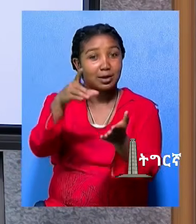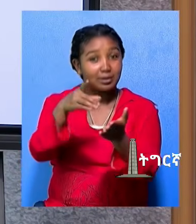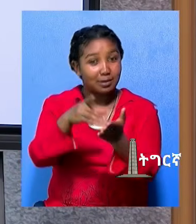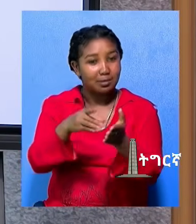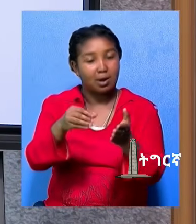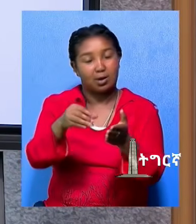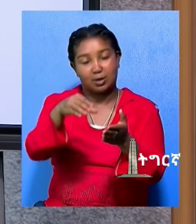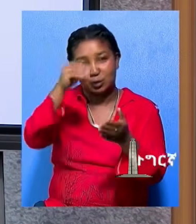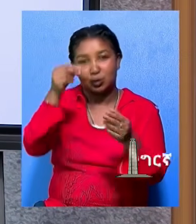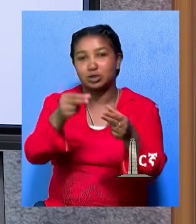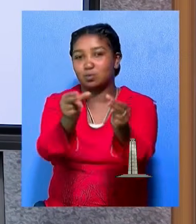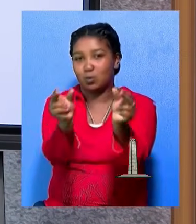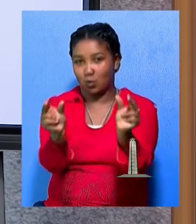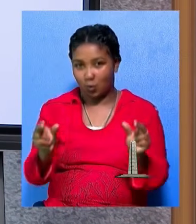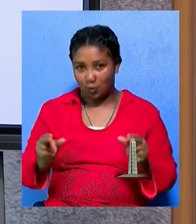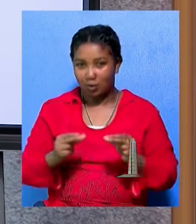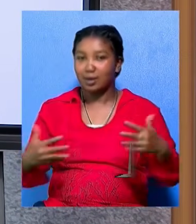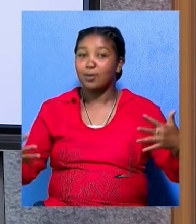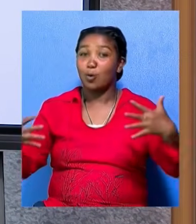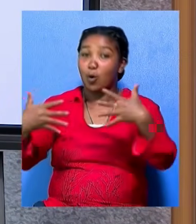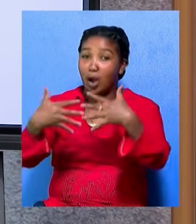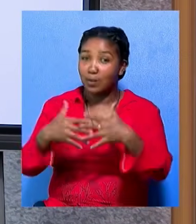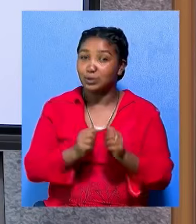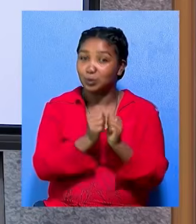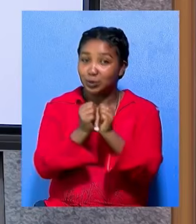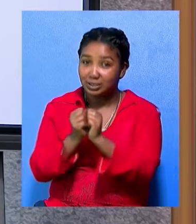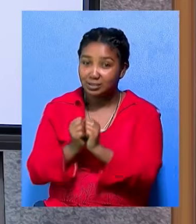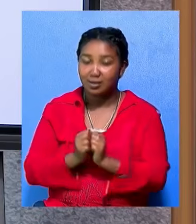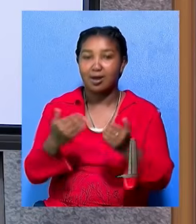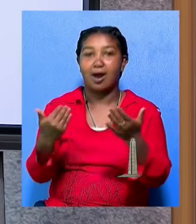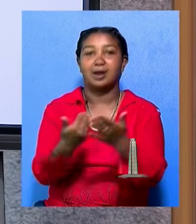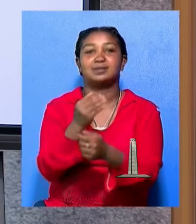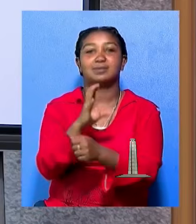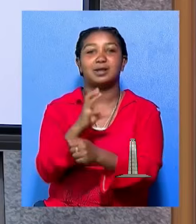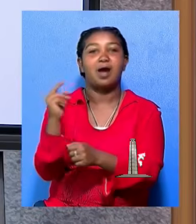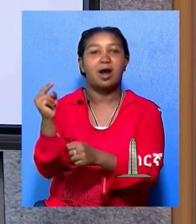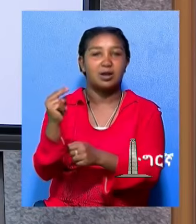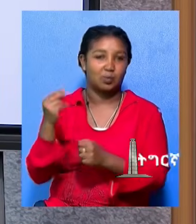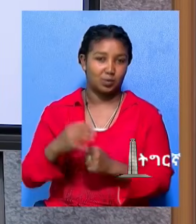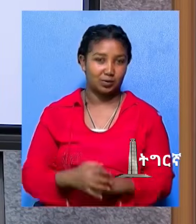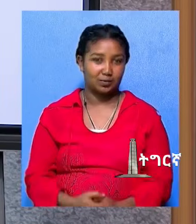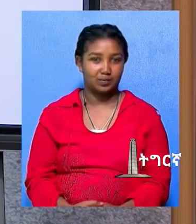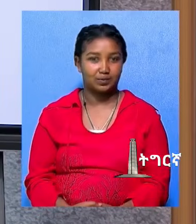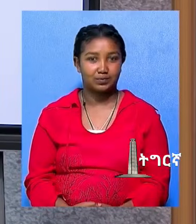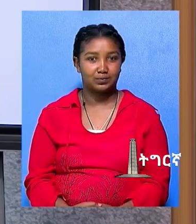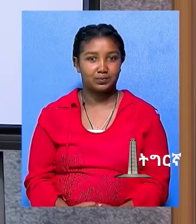of Addis Ababa Education Bureau in collaboration with Addis Media Network.